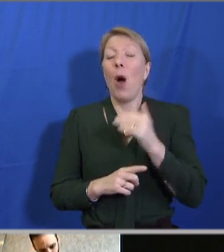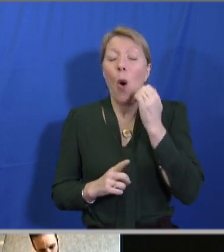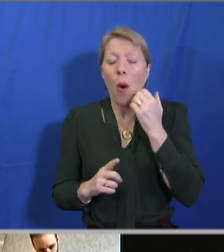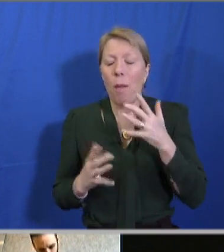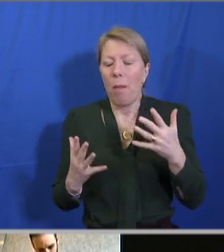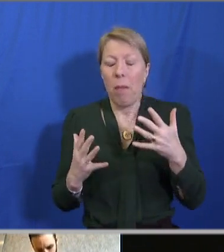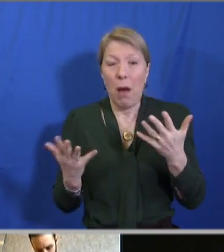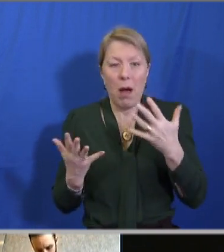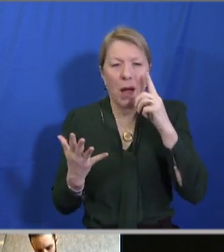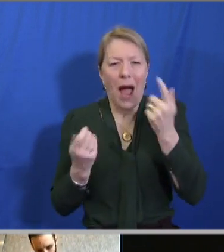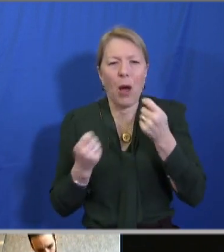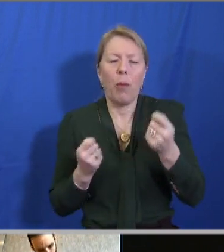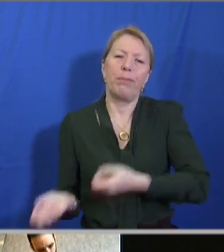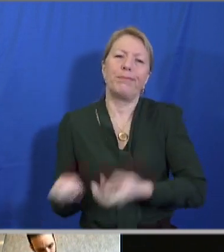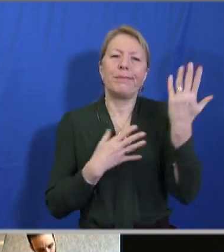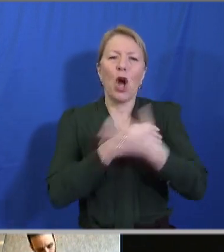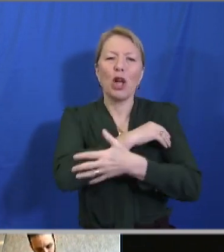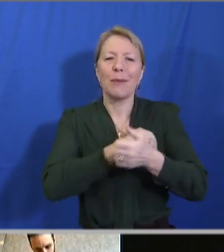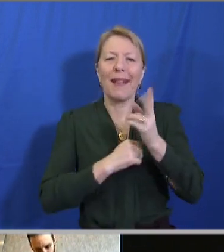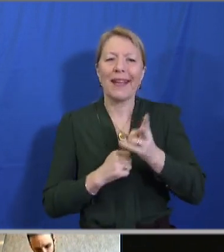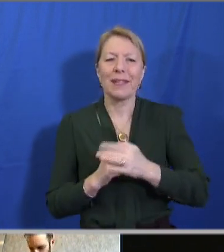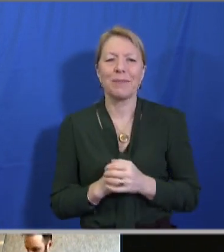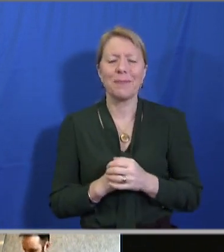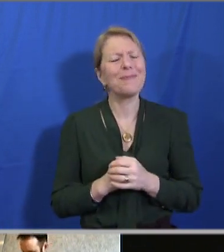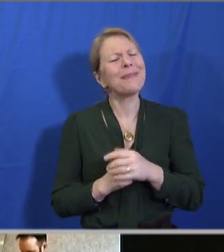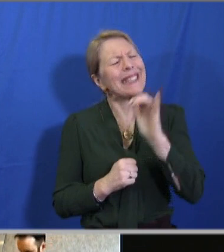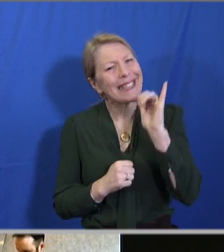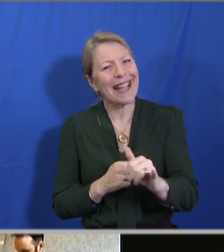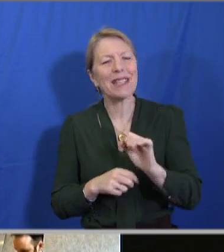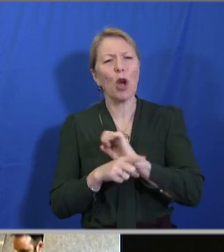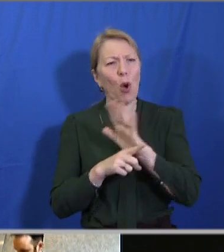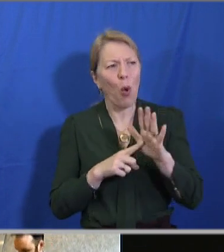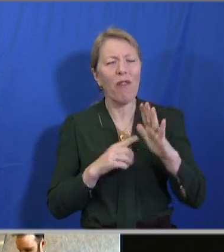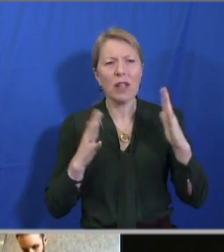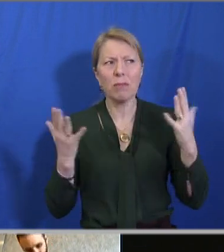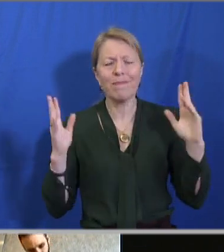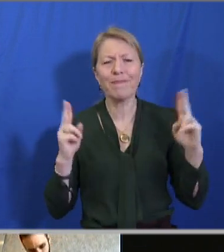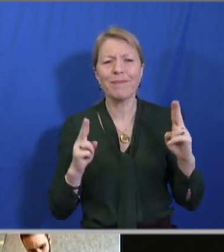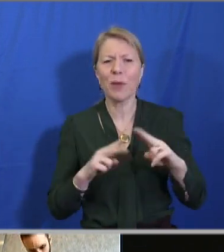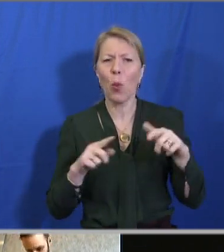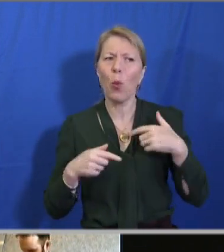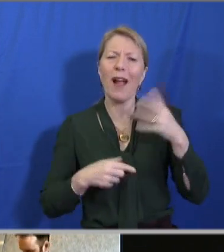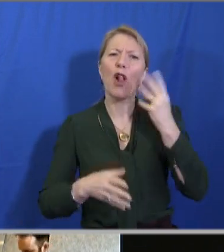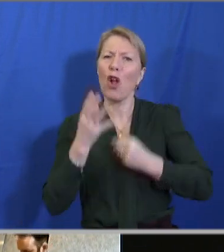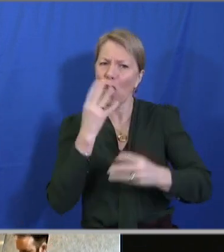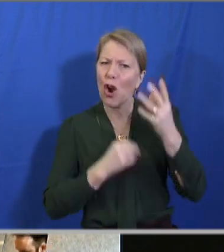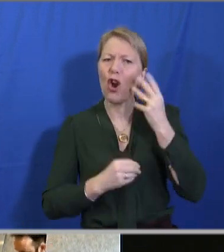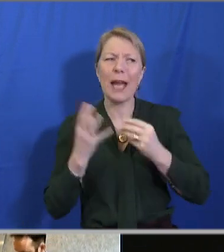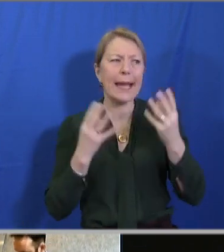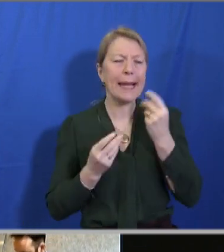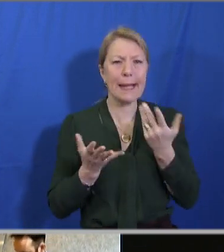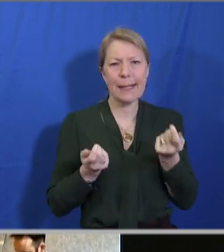advances in how we live with the virus, remobilisation of services presents increased risk in terms of COVID-19